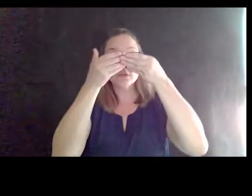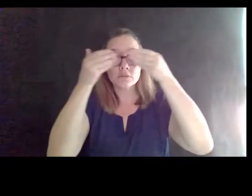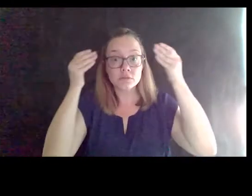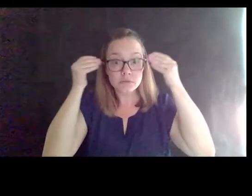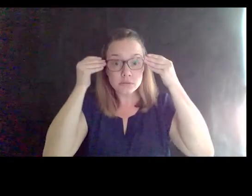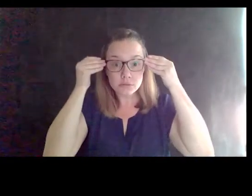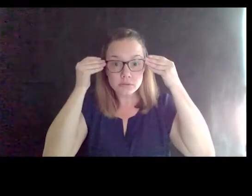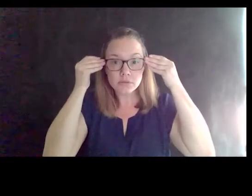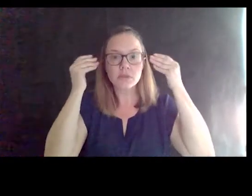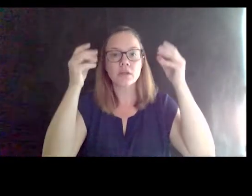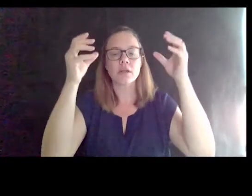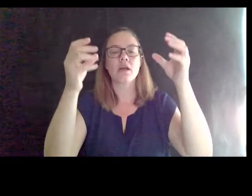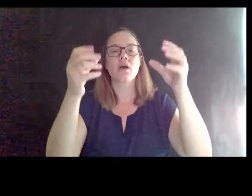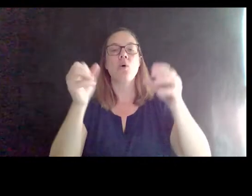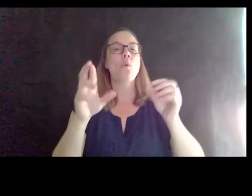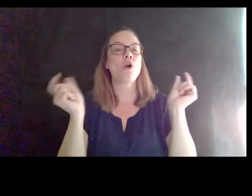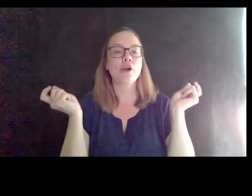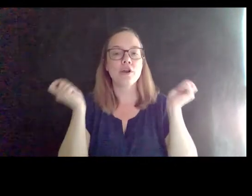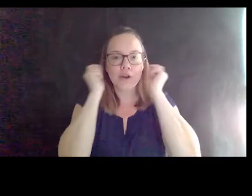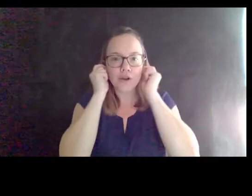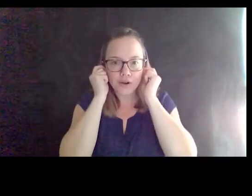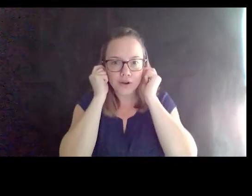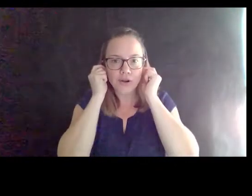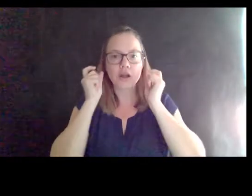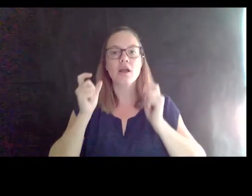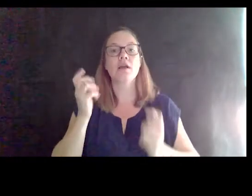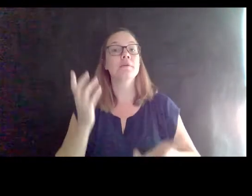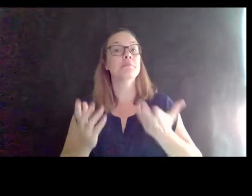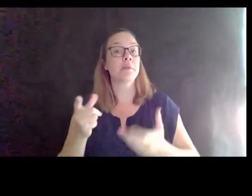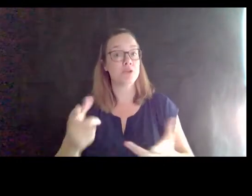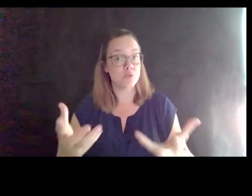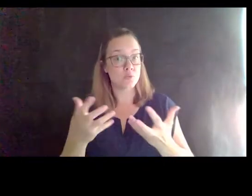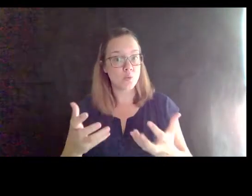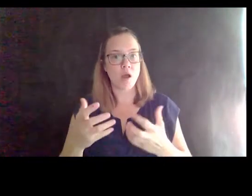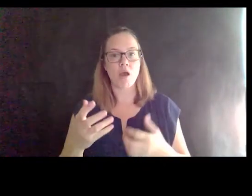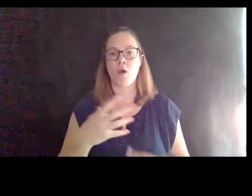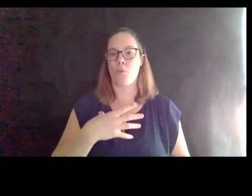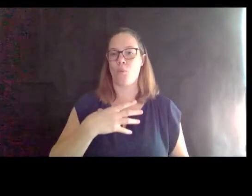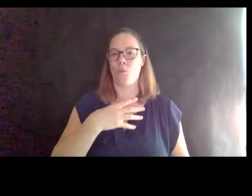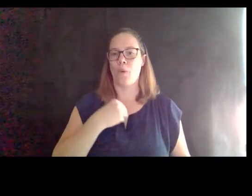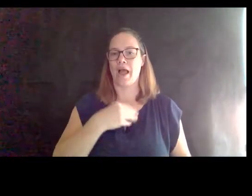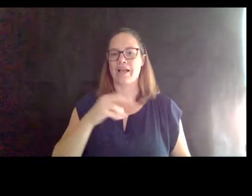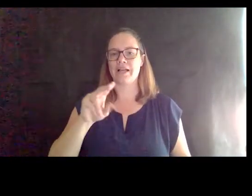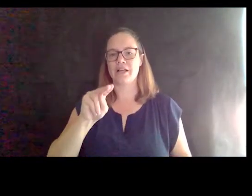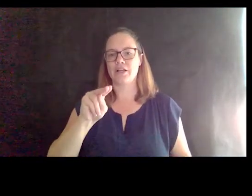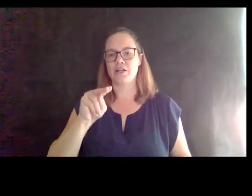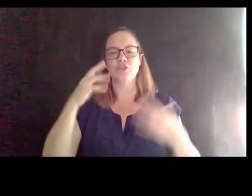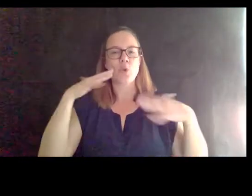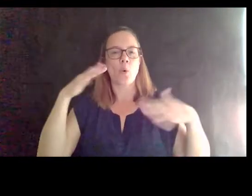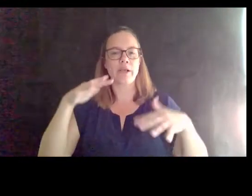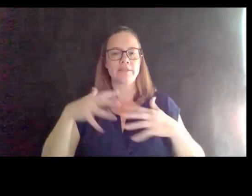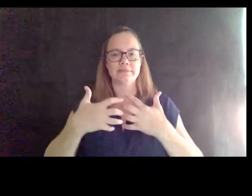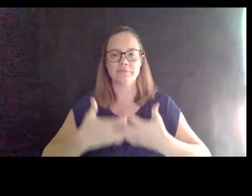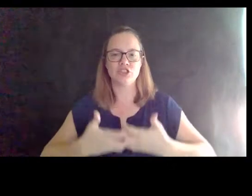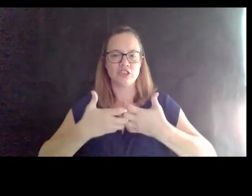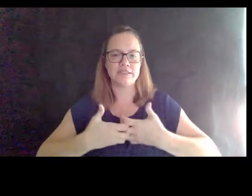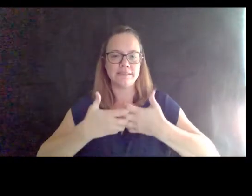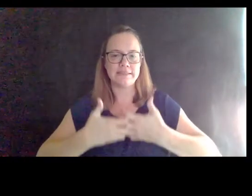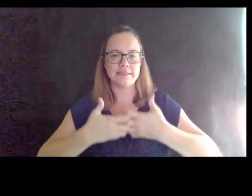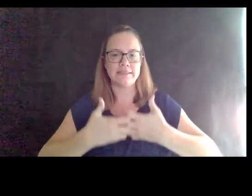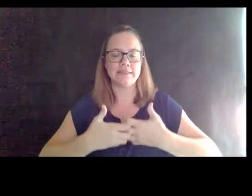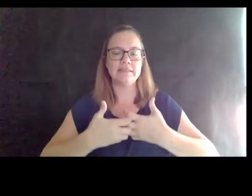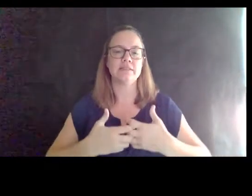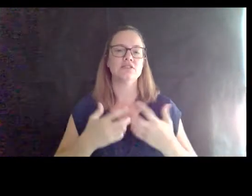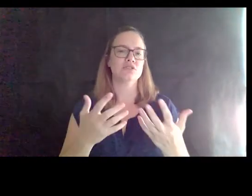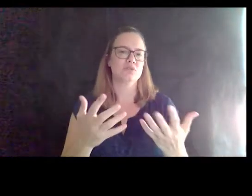help or ear plugs to drown out noise. White noise machines, humidifiers, fans, and other devices can all make a